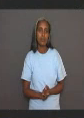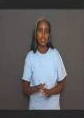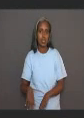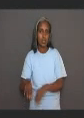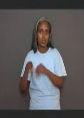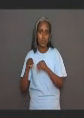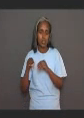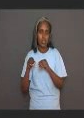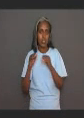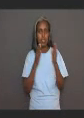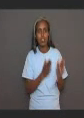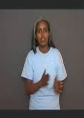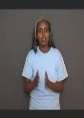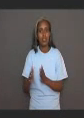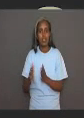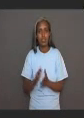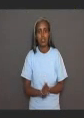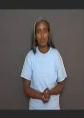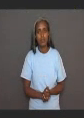Students, let's get ready.